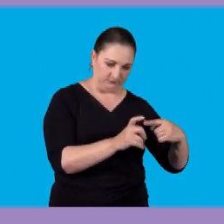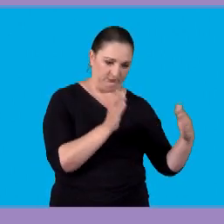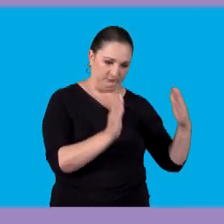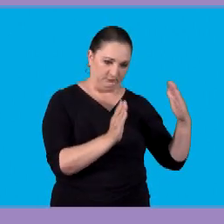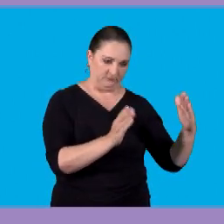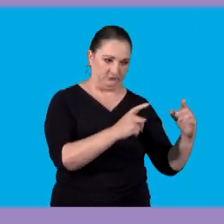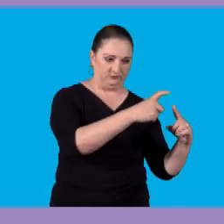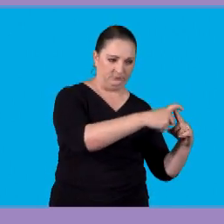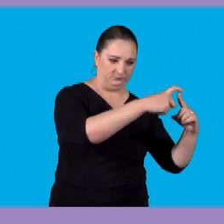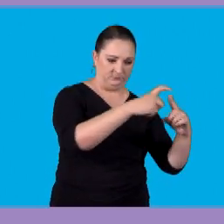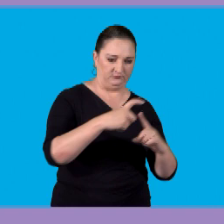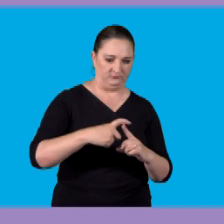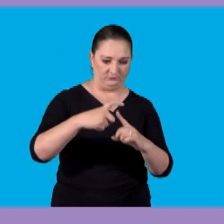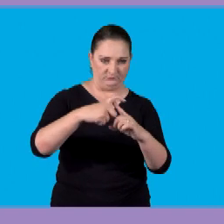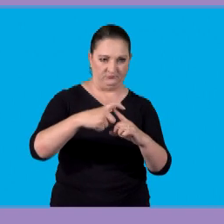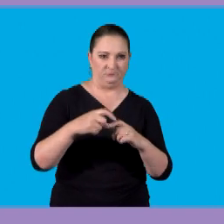are parallel.